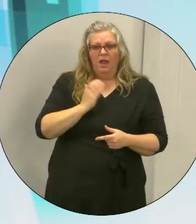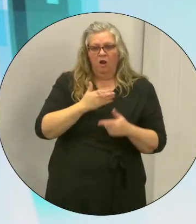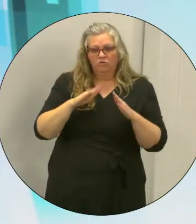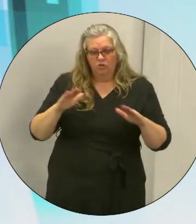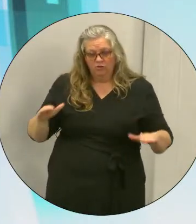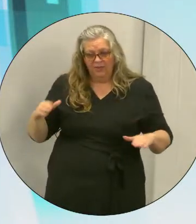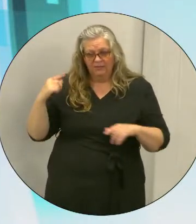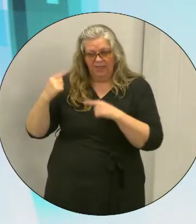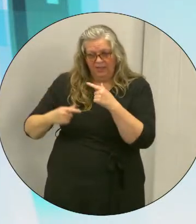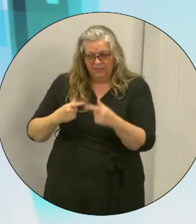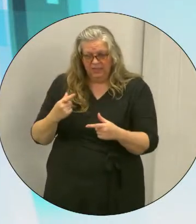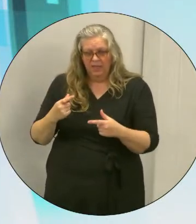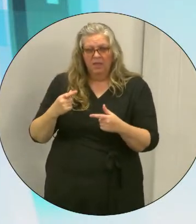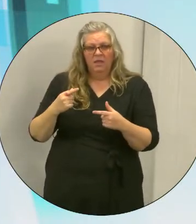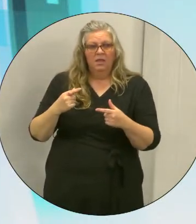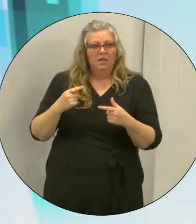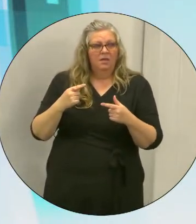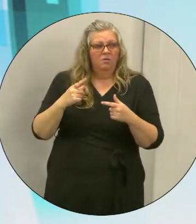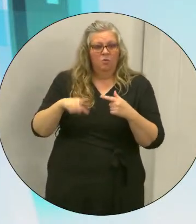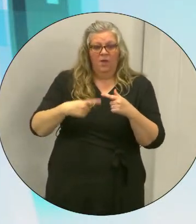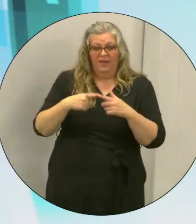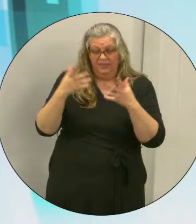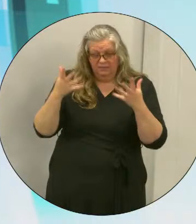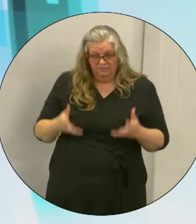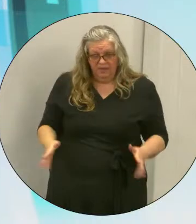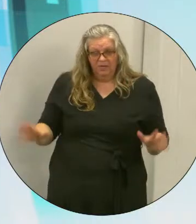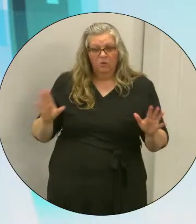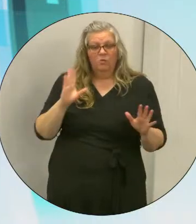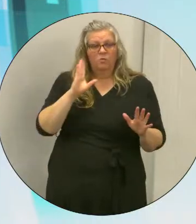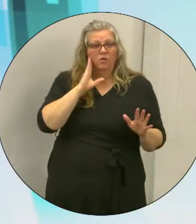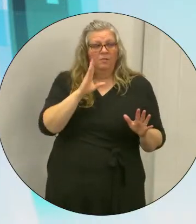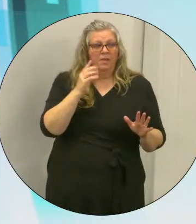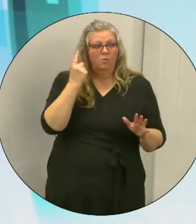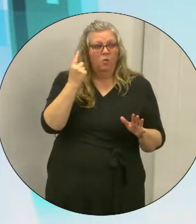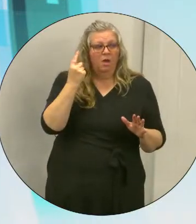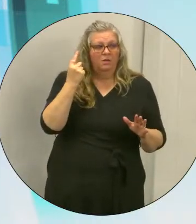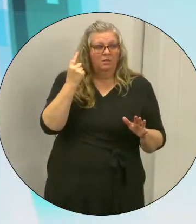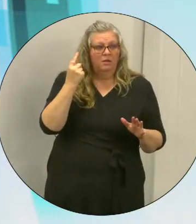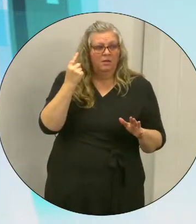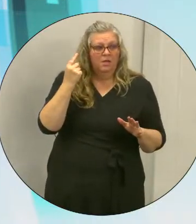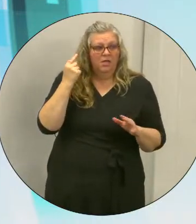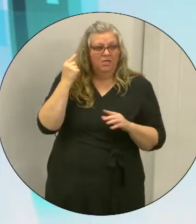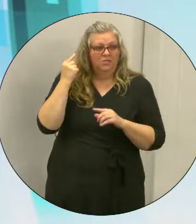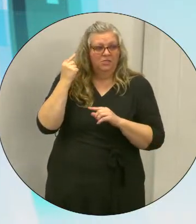By the time this is all said and done, it's going to be at least one generation that will feel